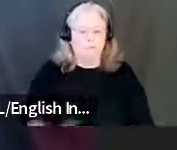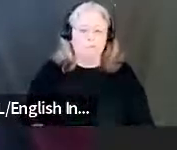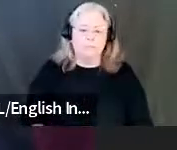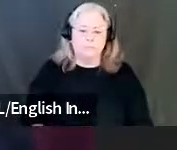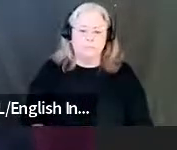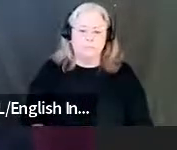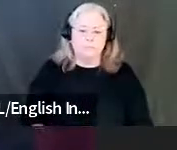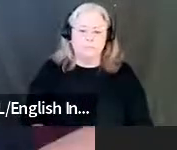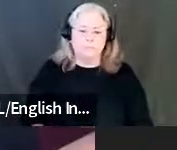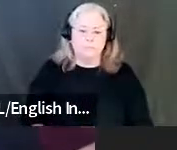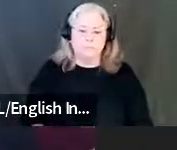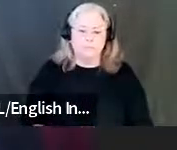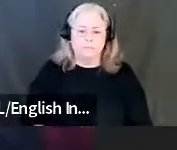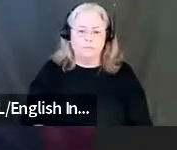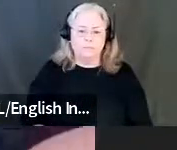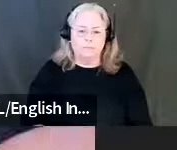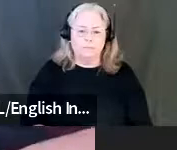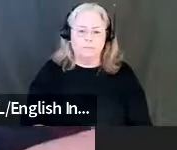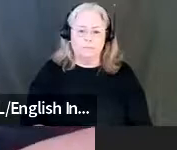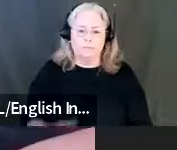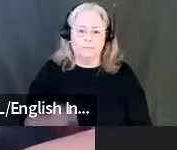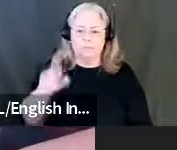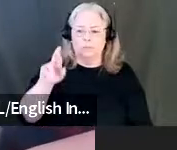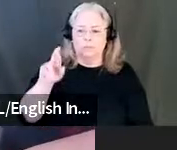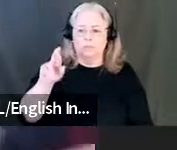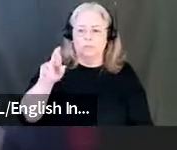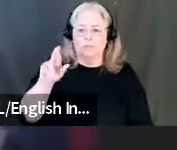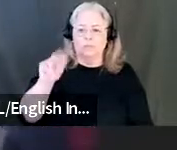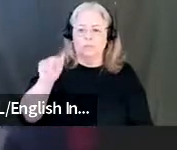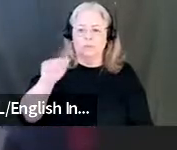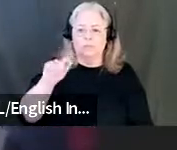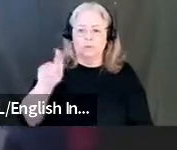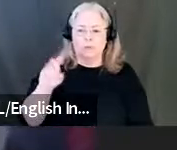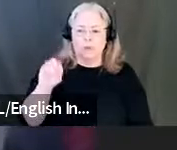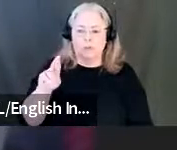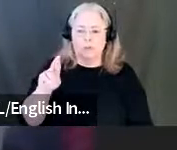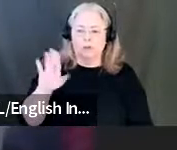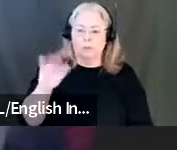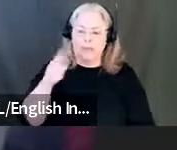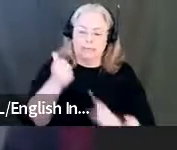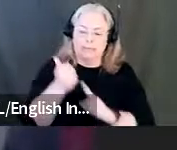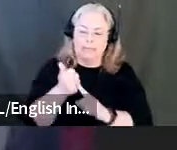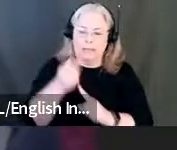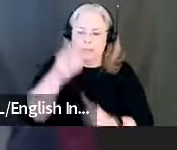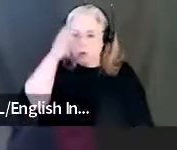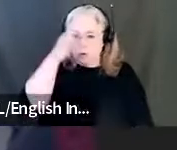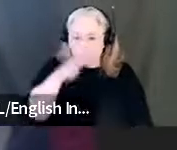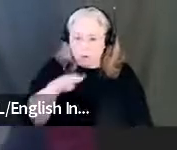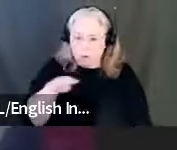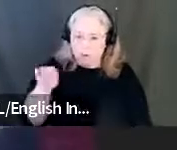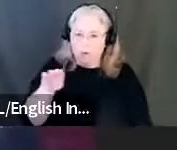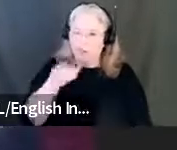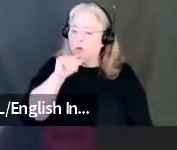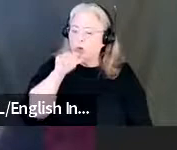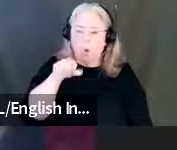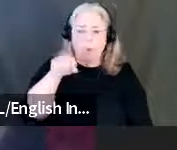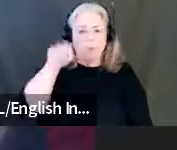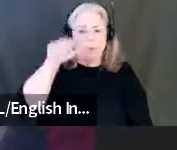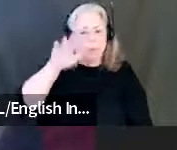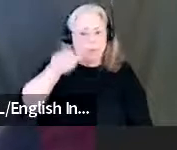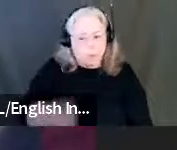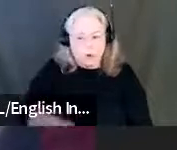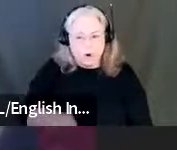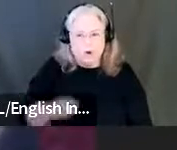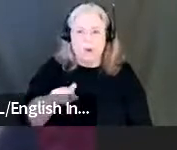to understand that the razor blade in here is curved and you never push down. You